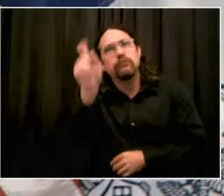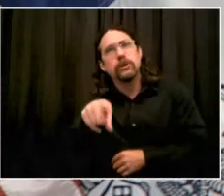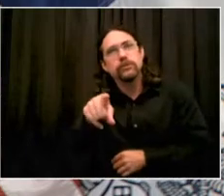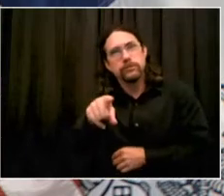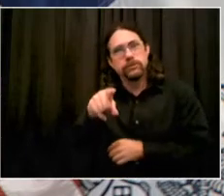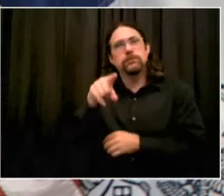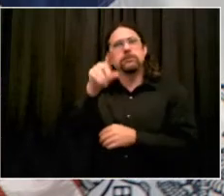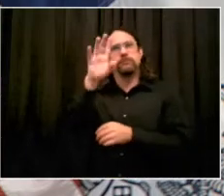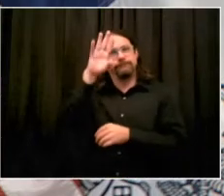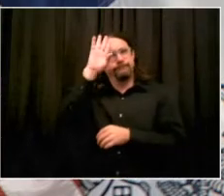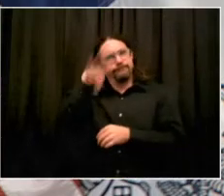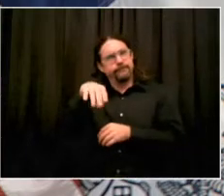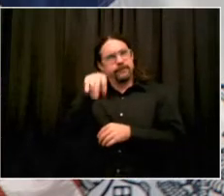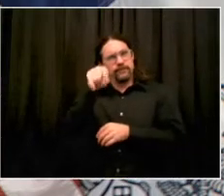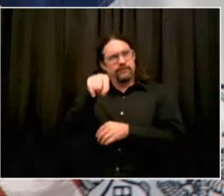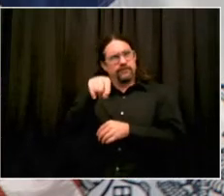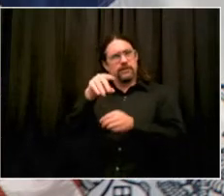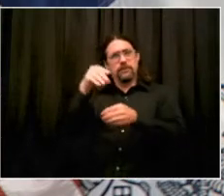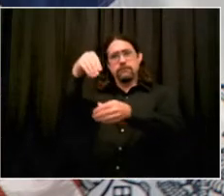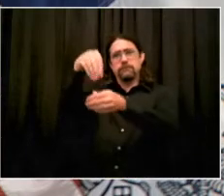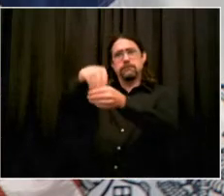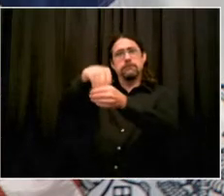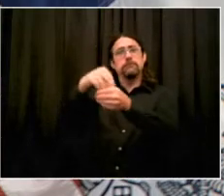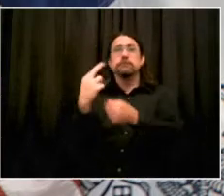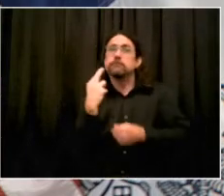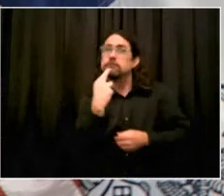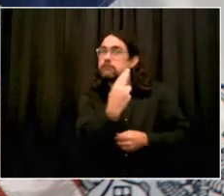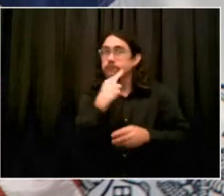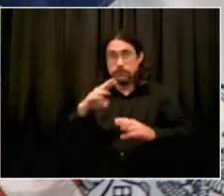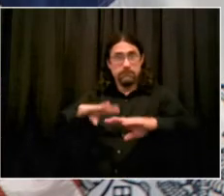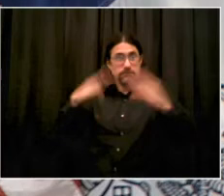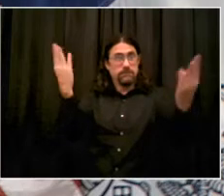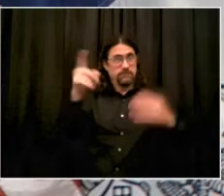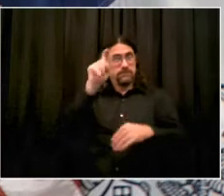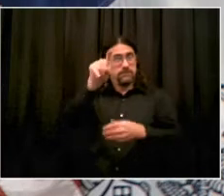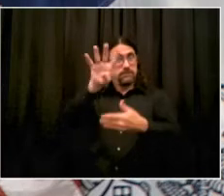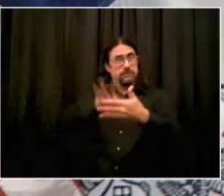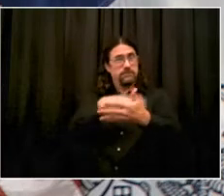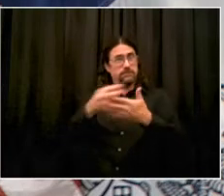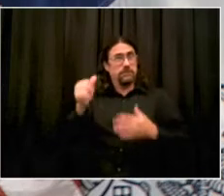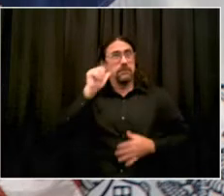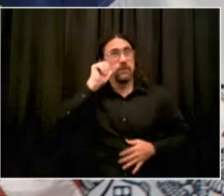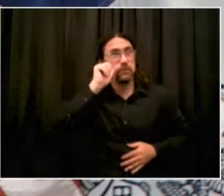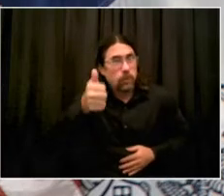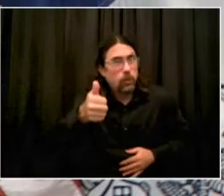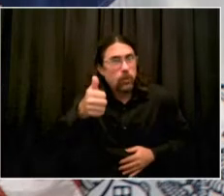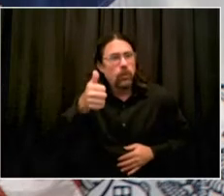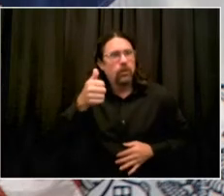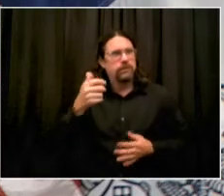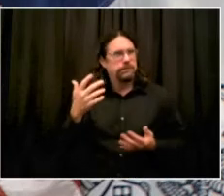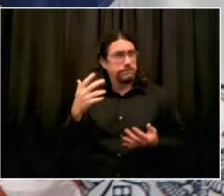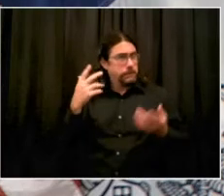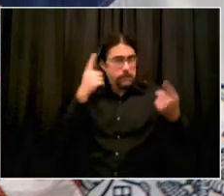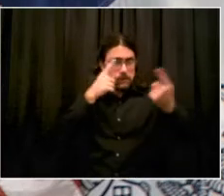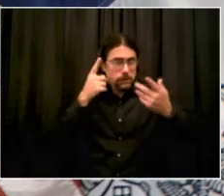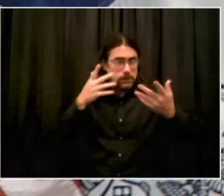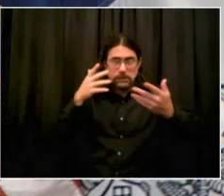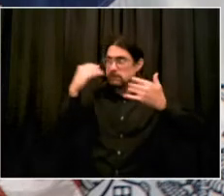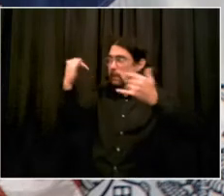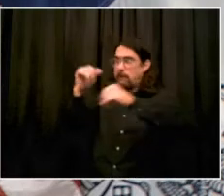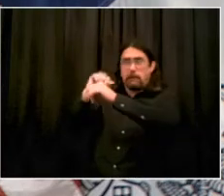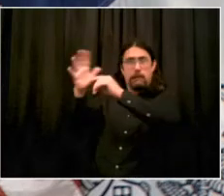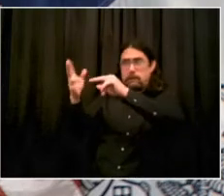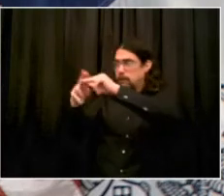going to keep an eye on that situation. And again, looking now at the 7-day rolling average on the positives,